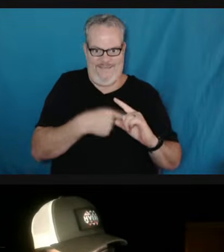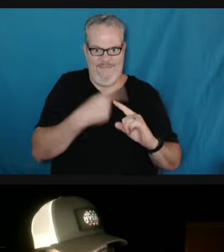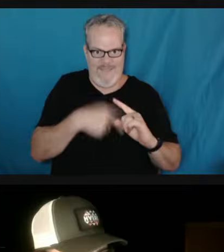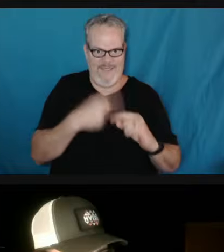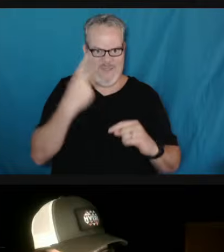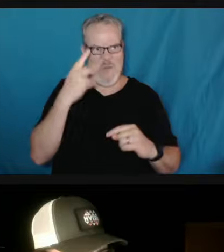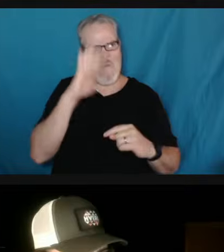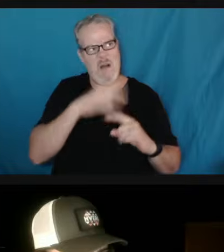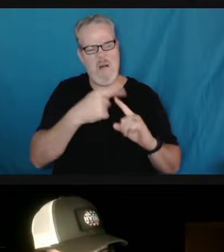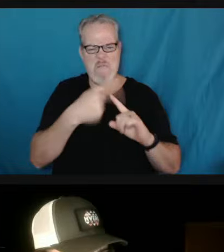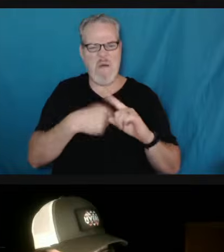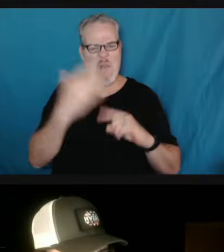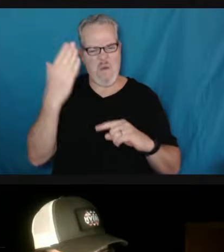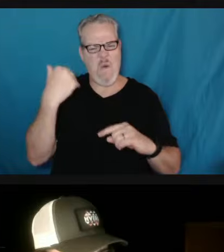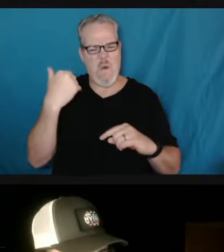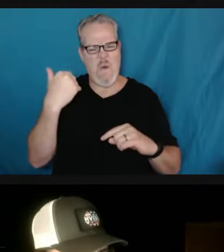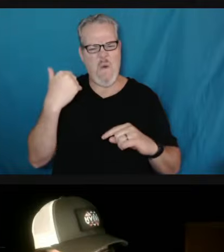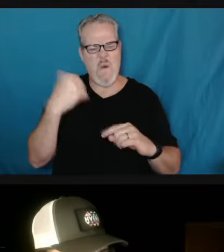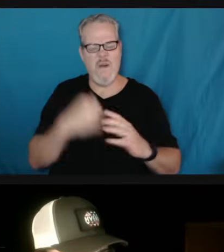ago, earlier last month.